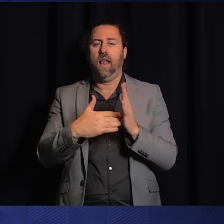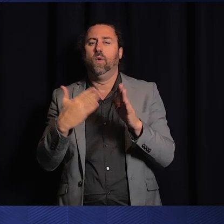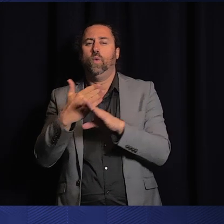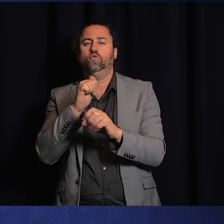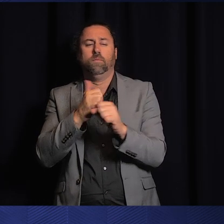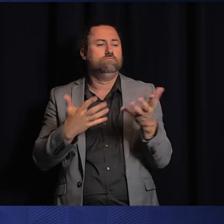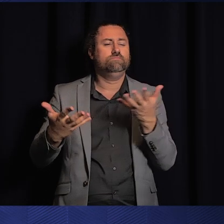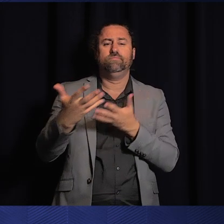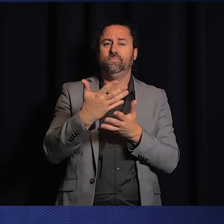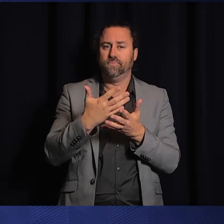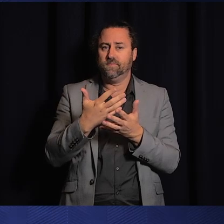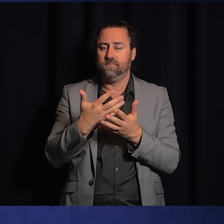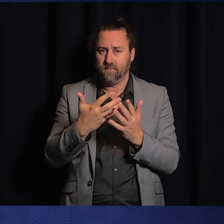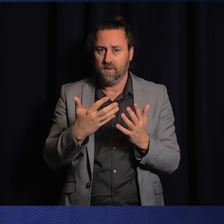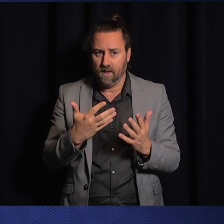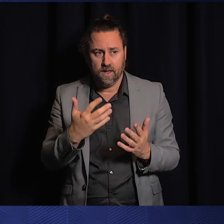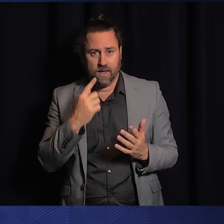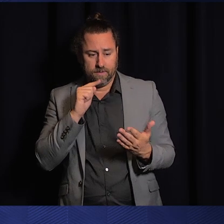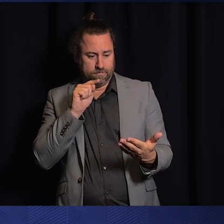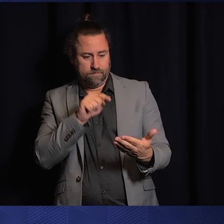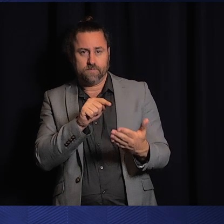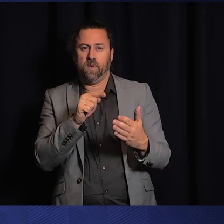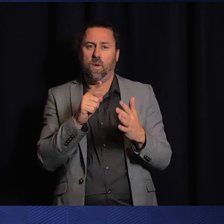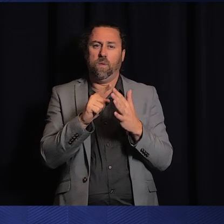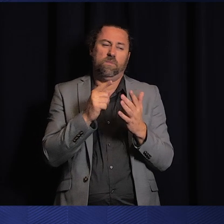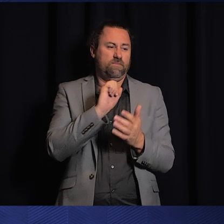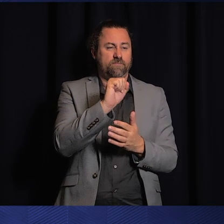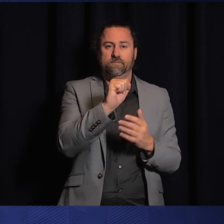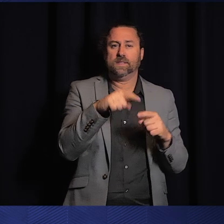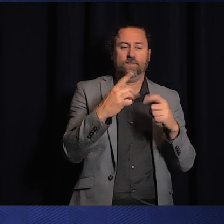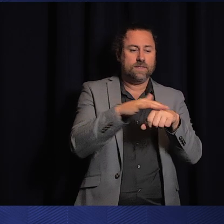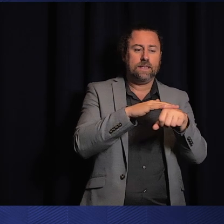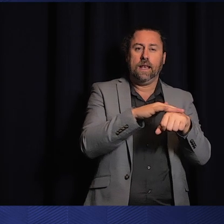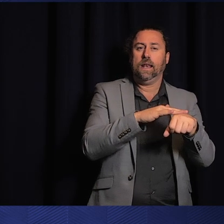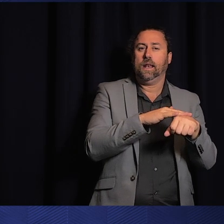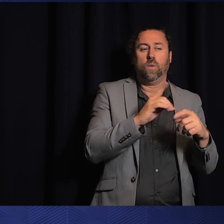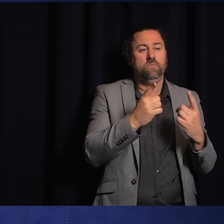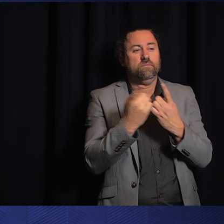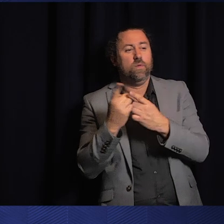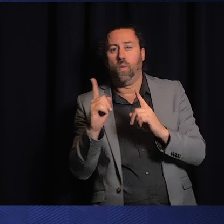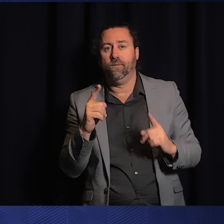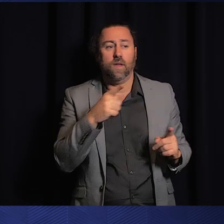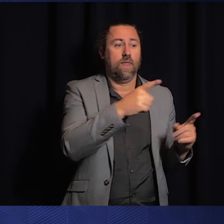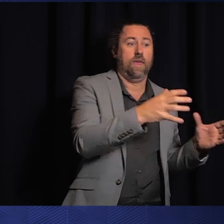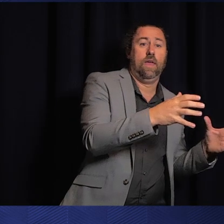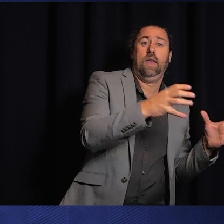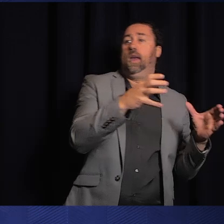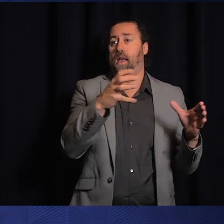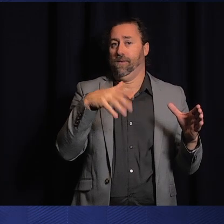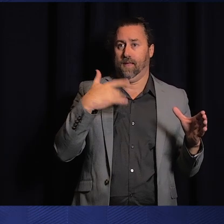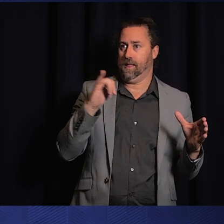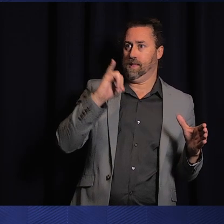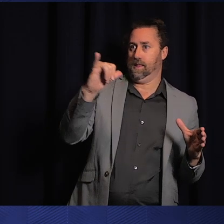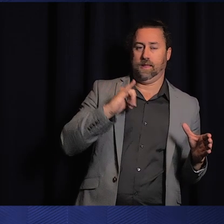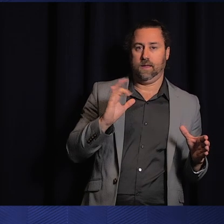that what is the problem of ethnic community is that they cannot have a place of congregation in urban locations because they